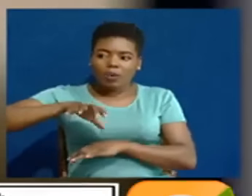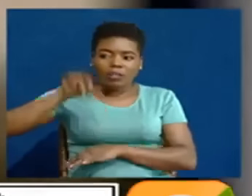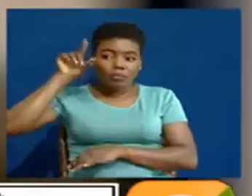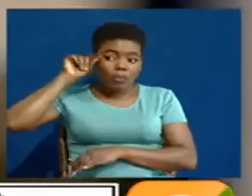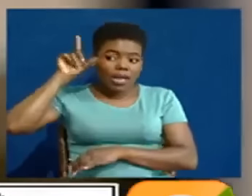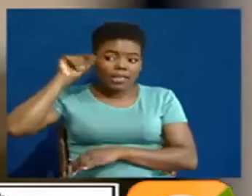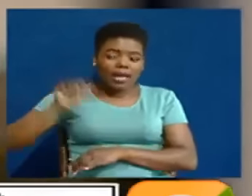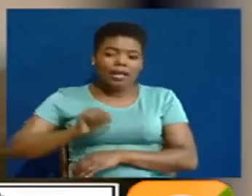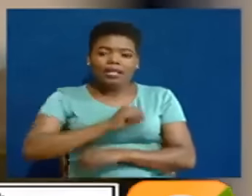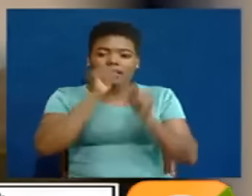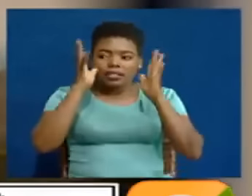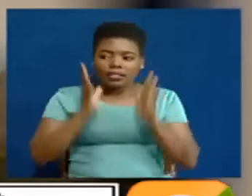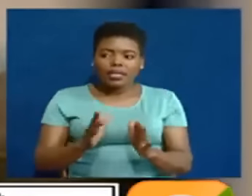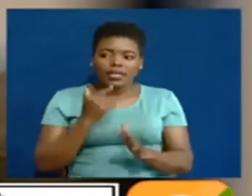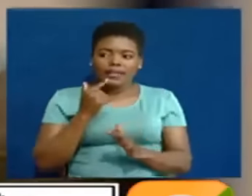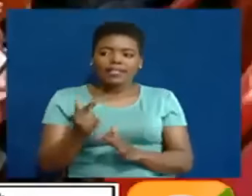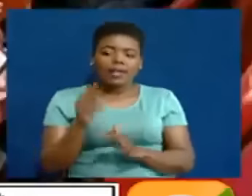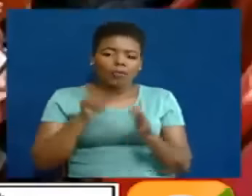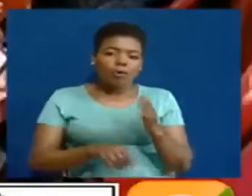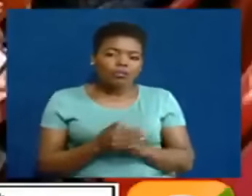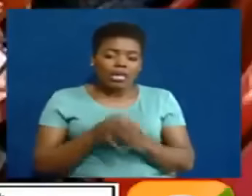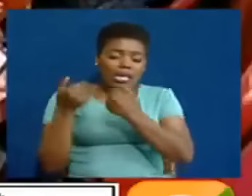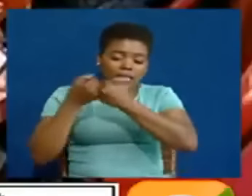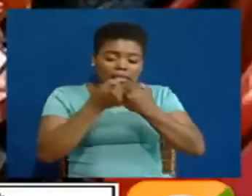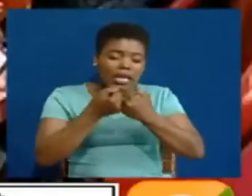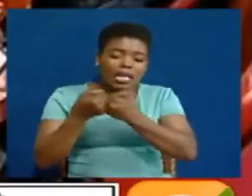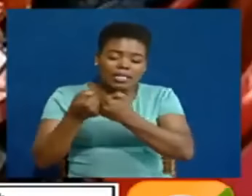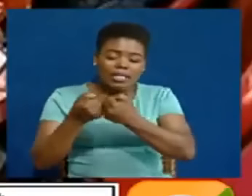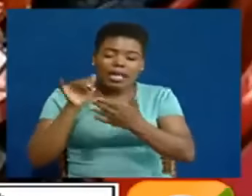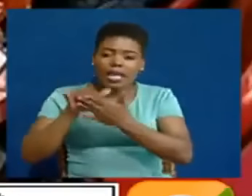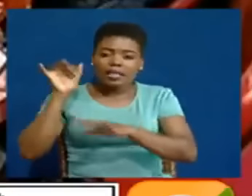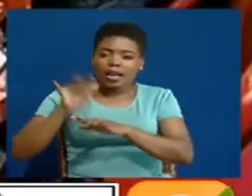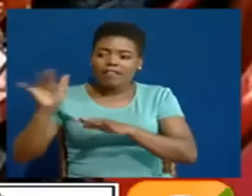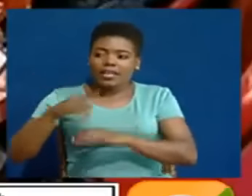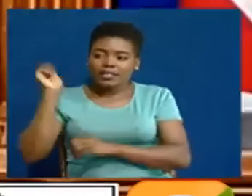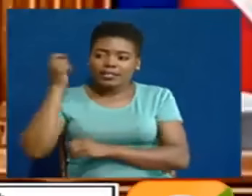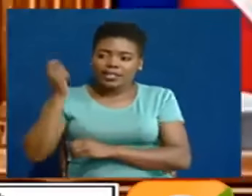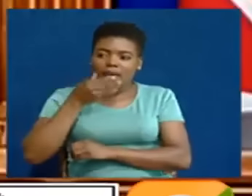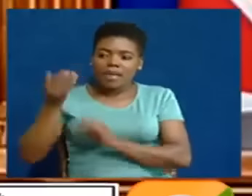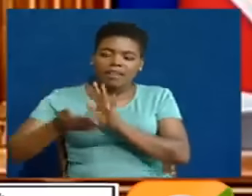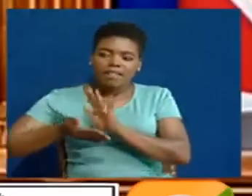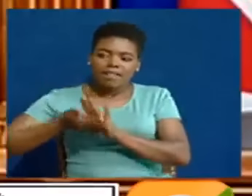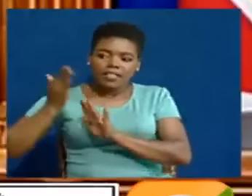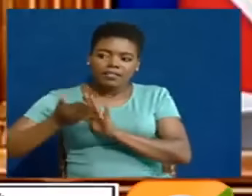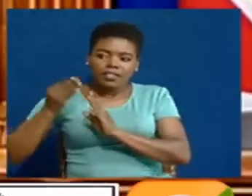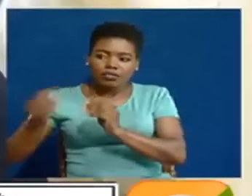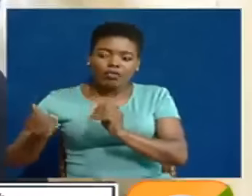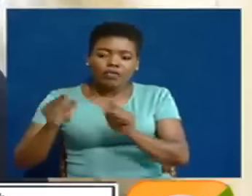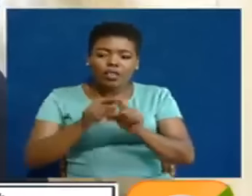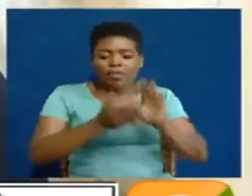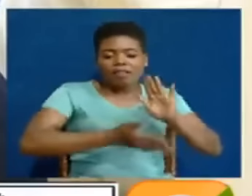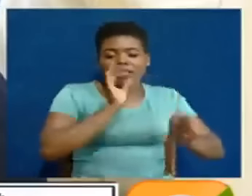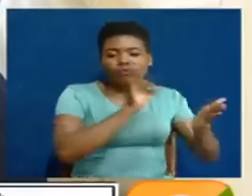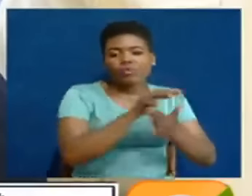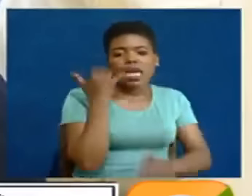senators to expedite the resolution of issues and challenges facing Kenyans, just as they had hastened the process to remove Gachagua.